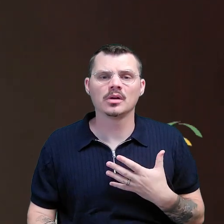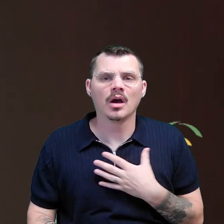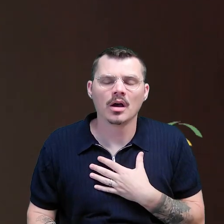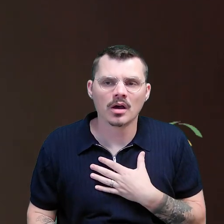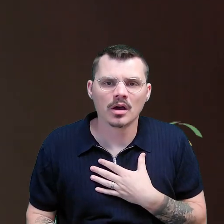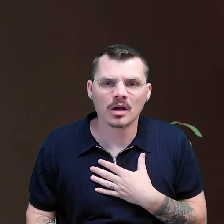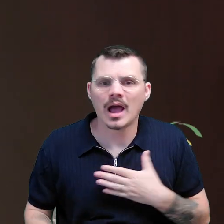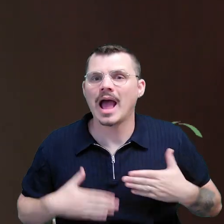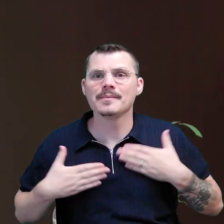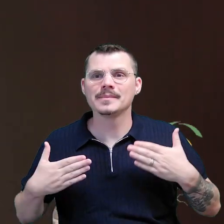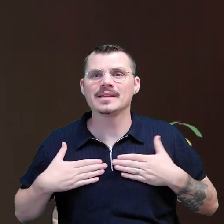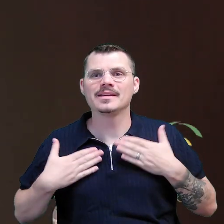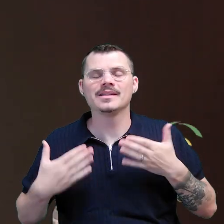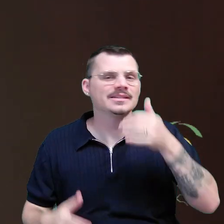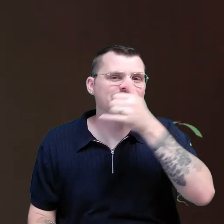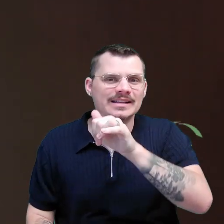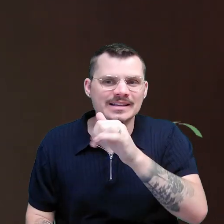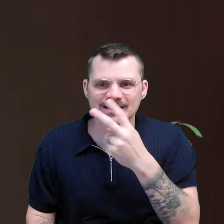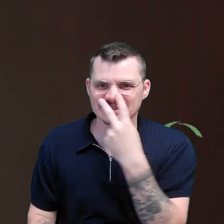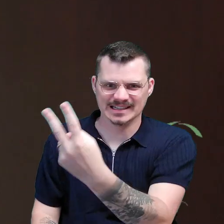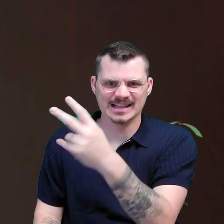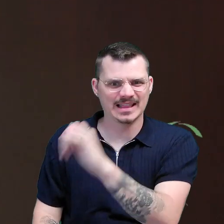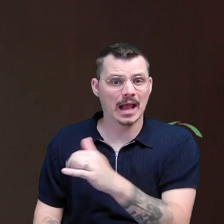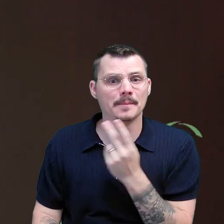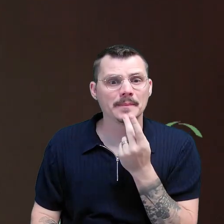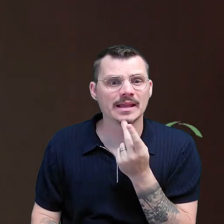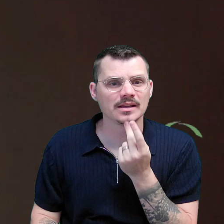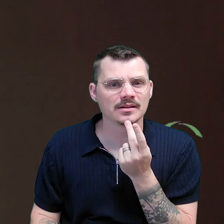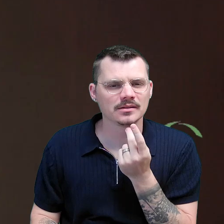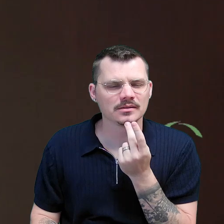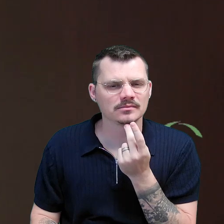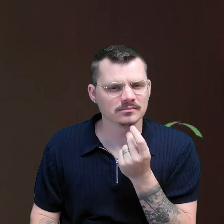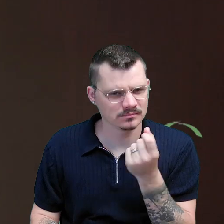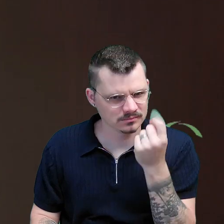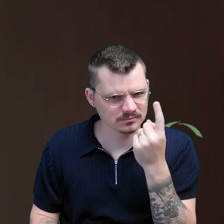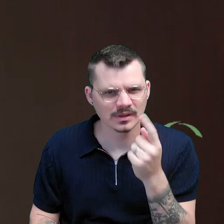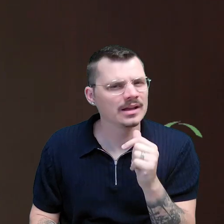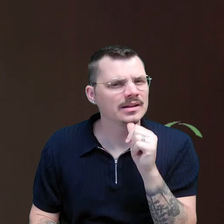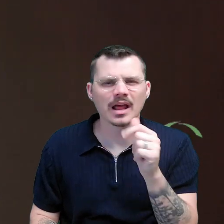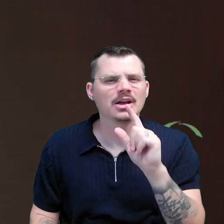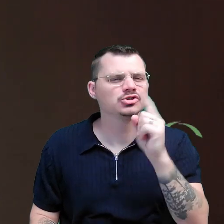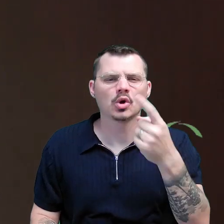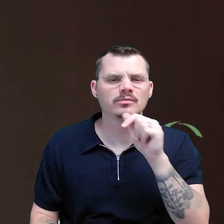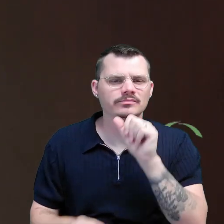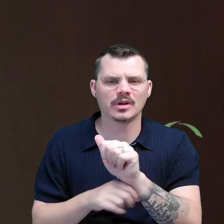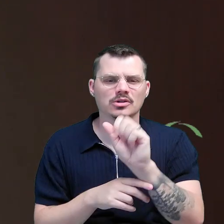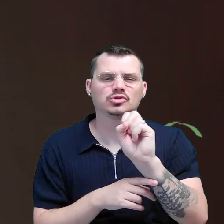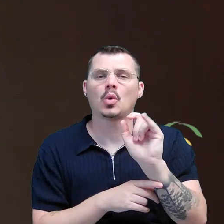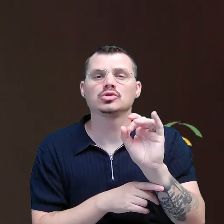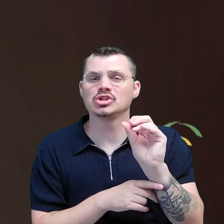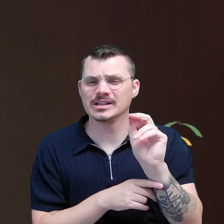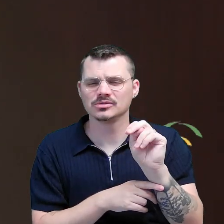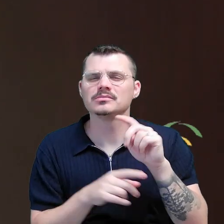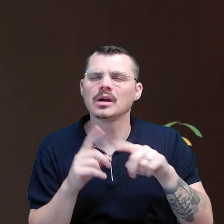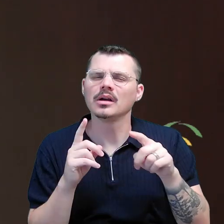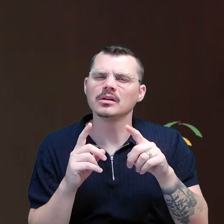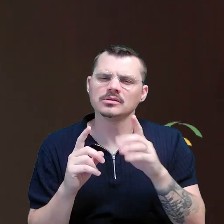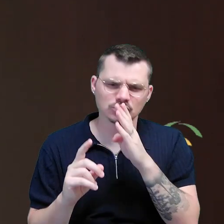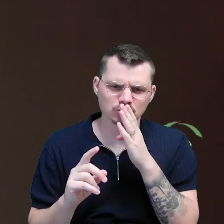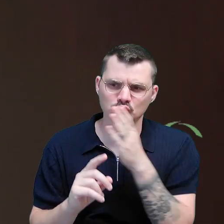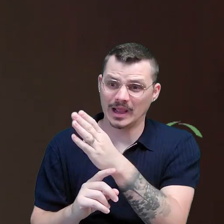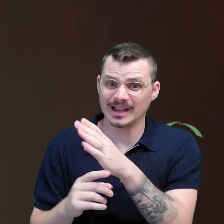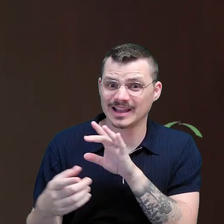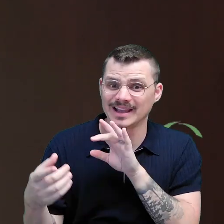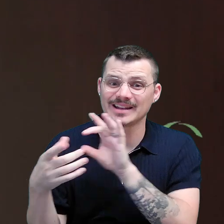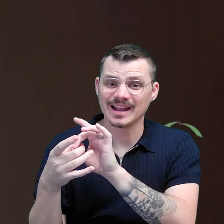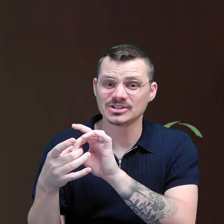or happy or silly. And it's not just association, but in fact is a very direct connection. So